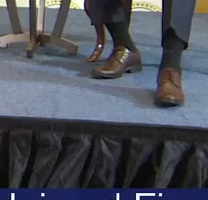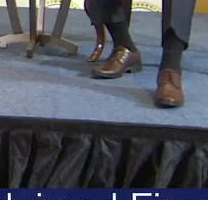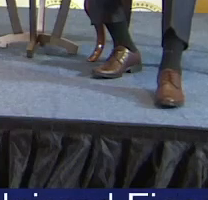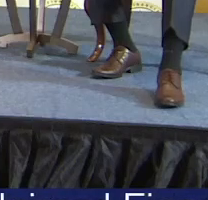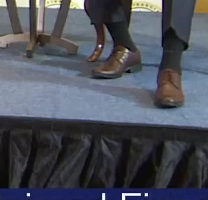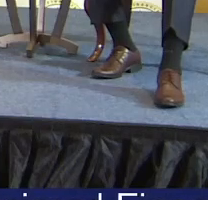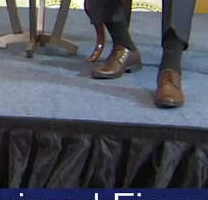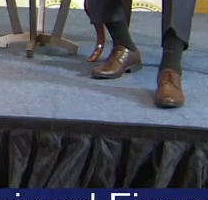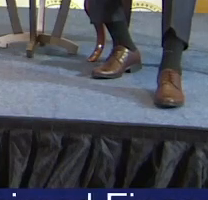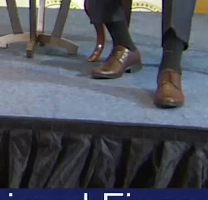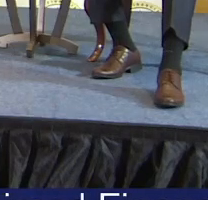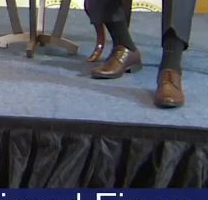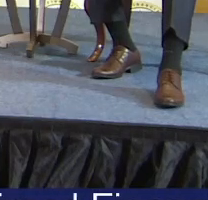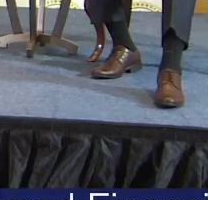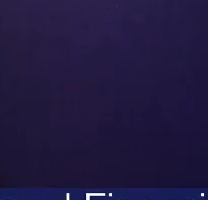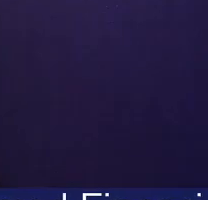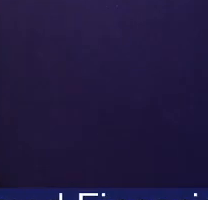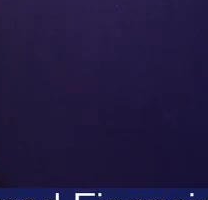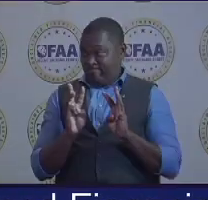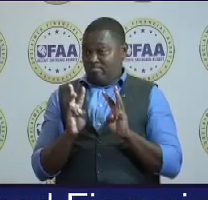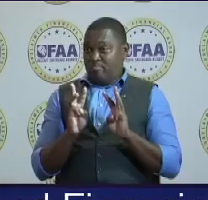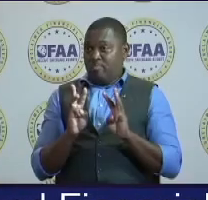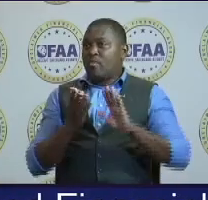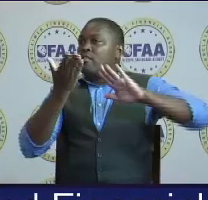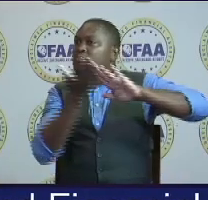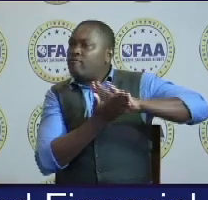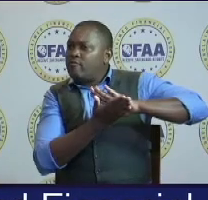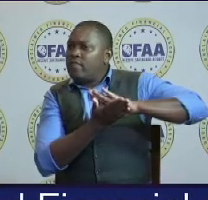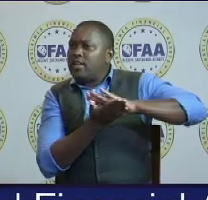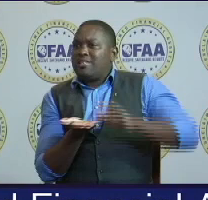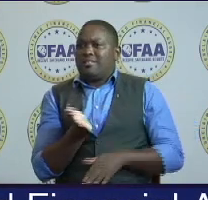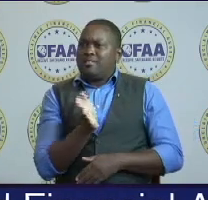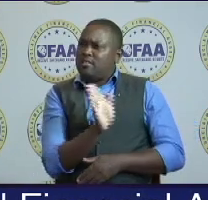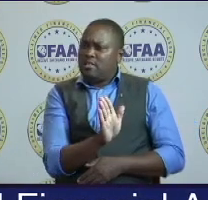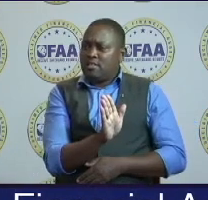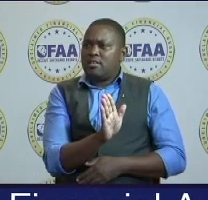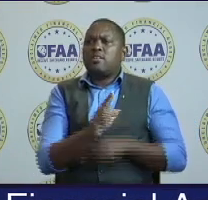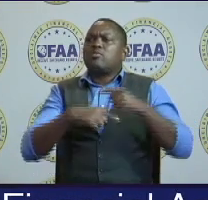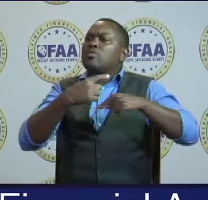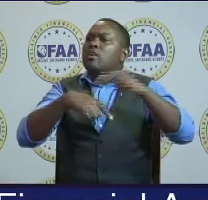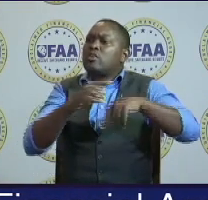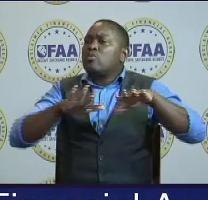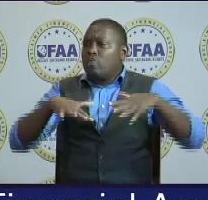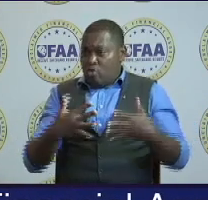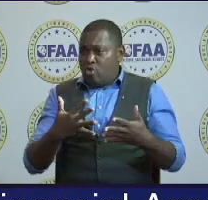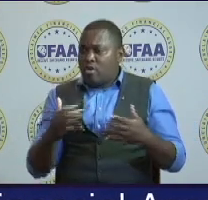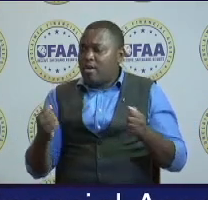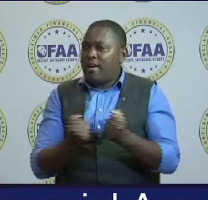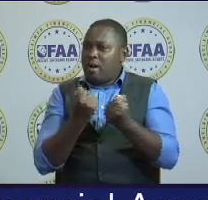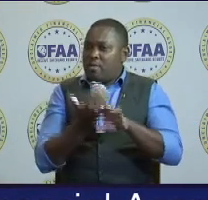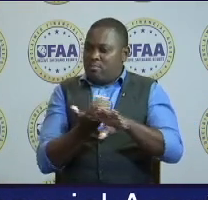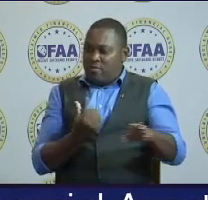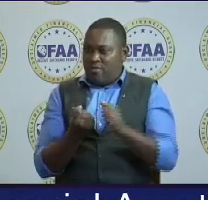question is filing of returns to UFAA continuous or only happens before November 1st? I don't